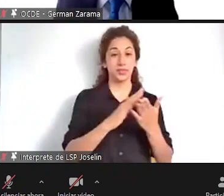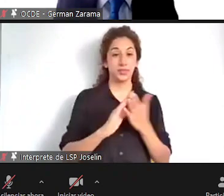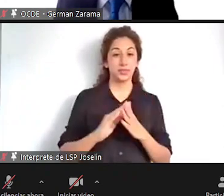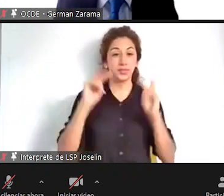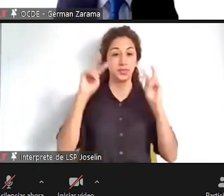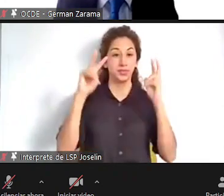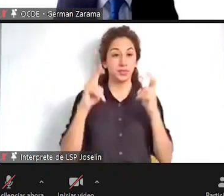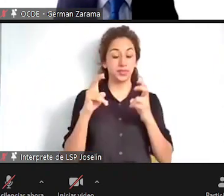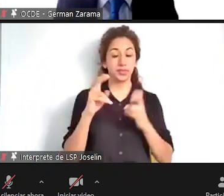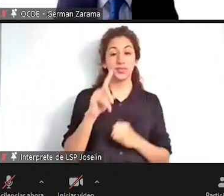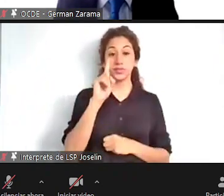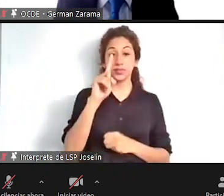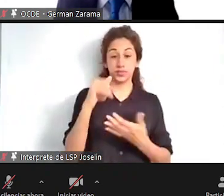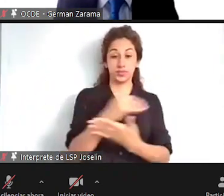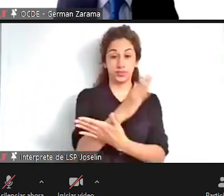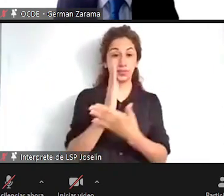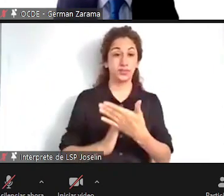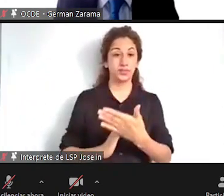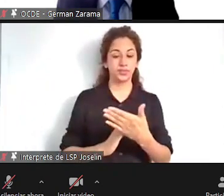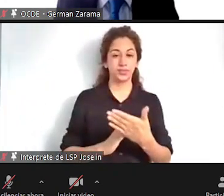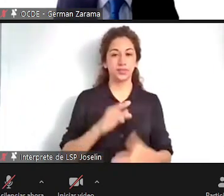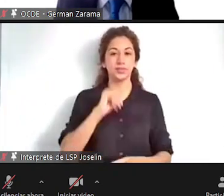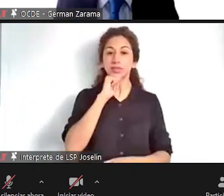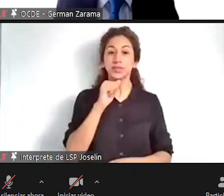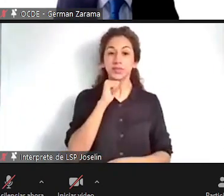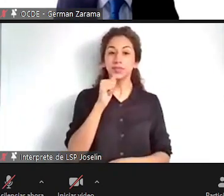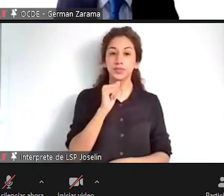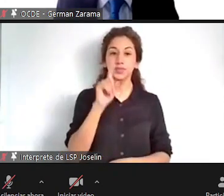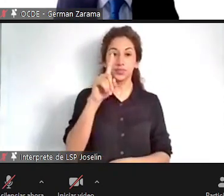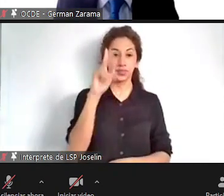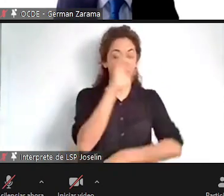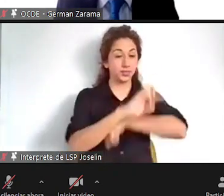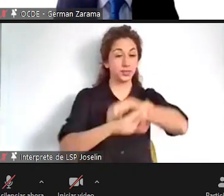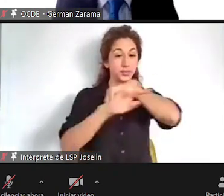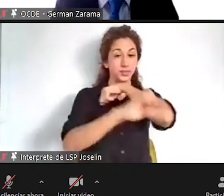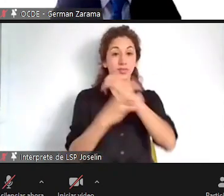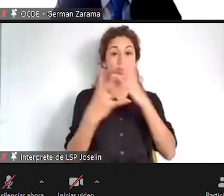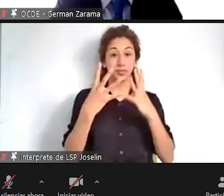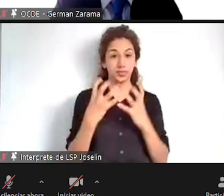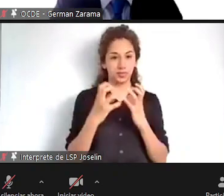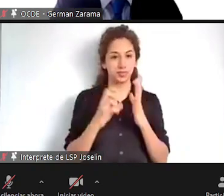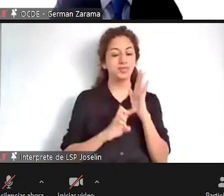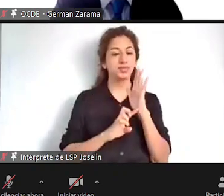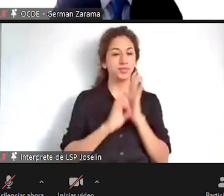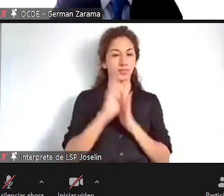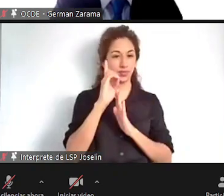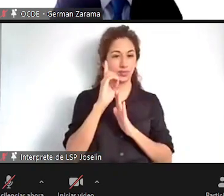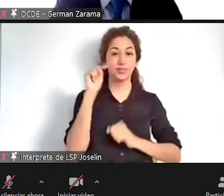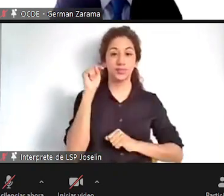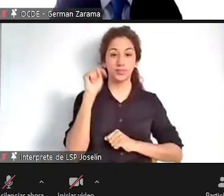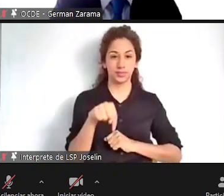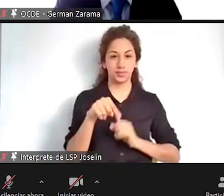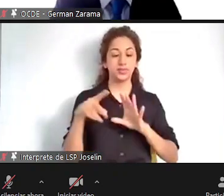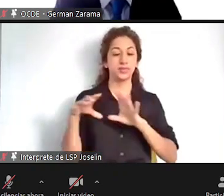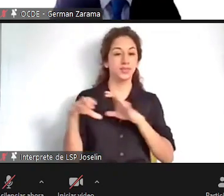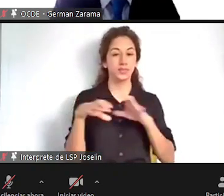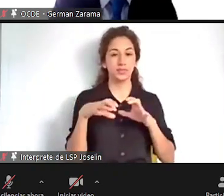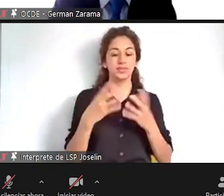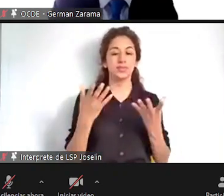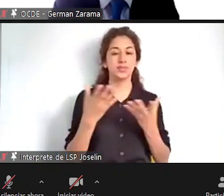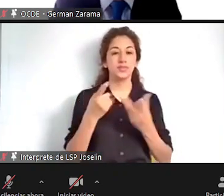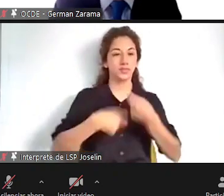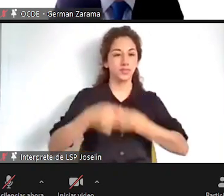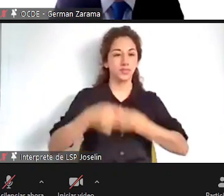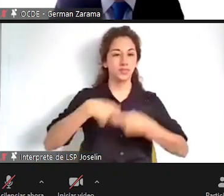and uh stakeholders into a part that is not the adequate therefore a country that wants to develop which